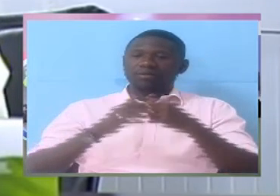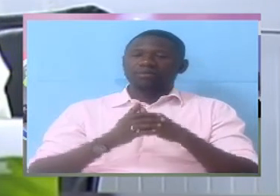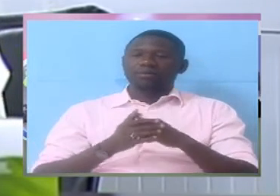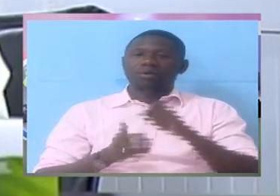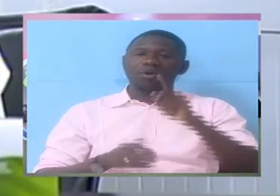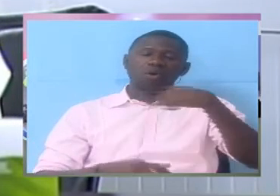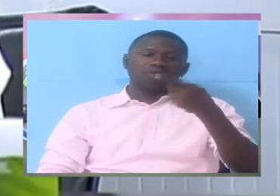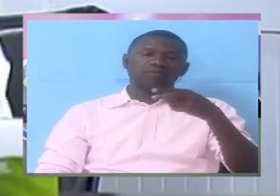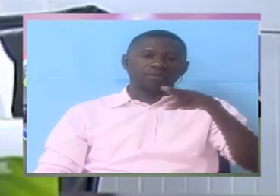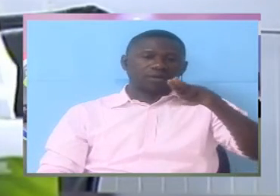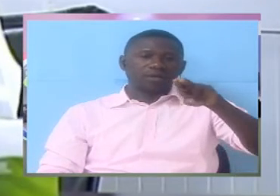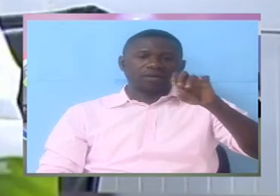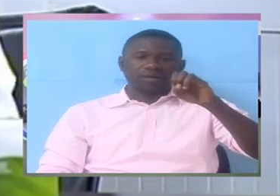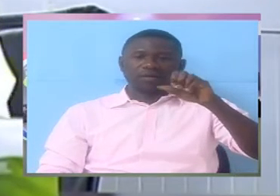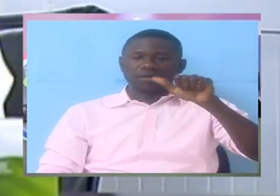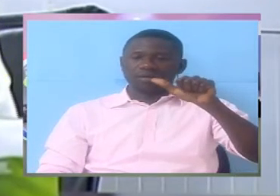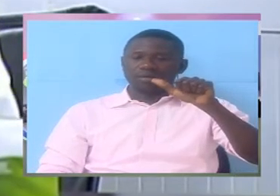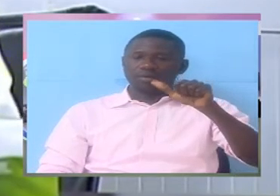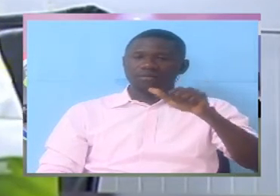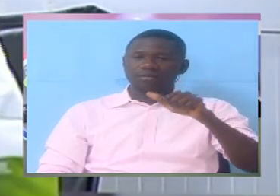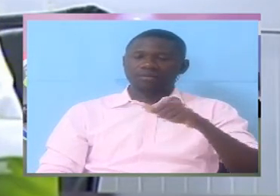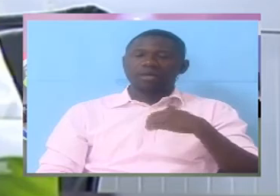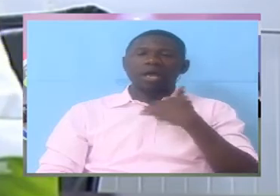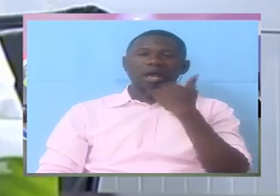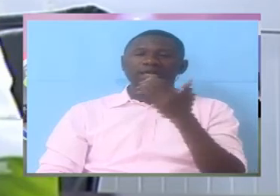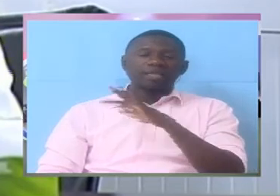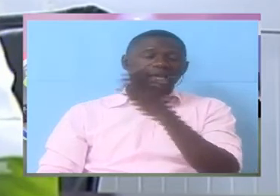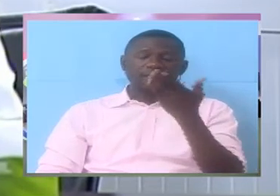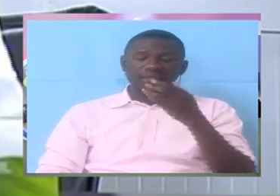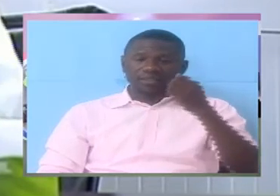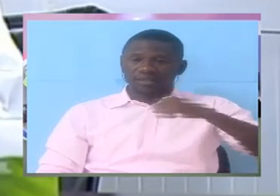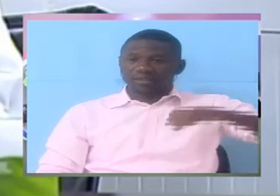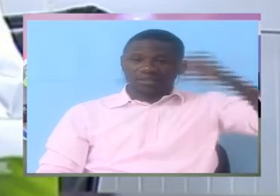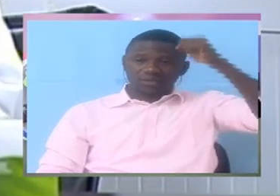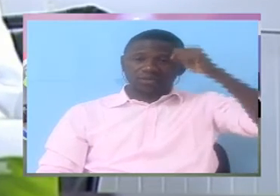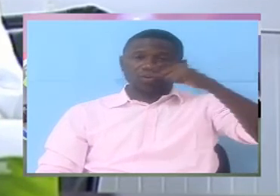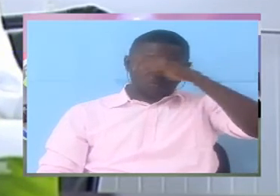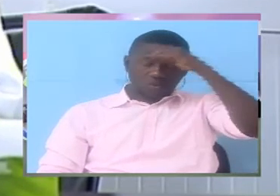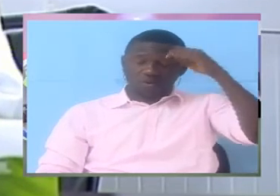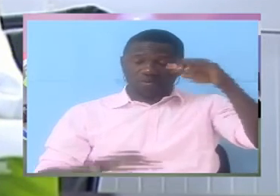of NIA, ask any senior officer